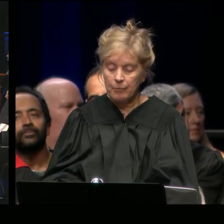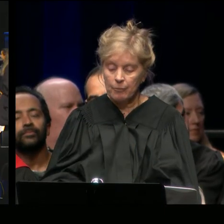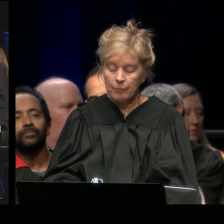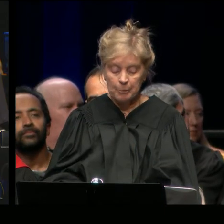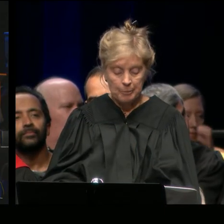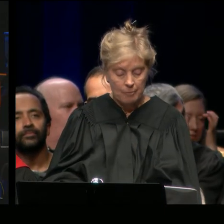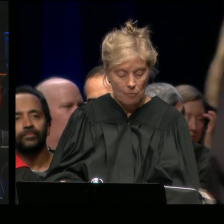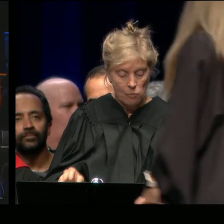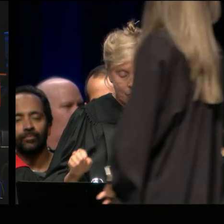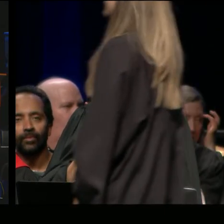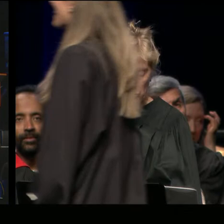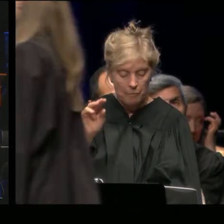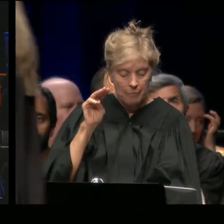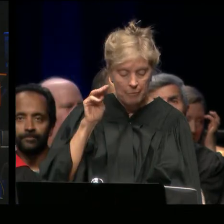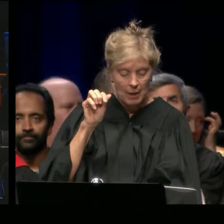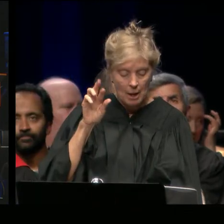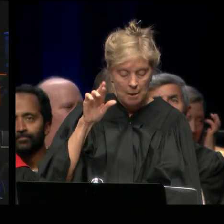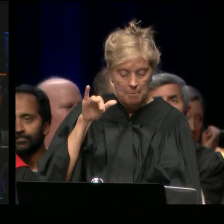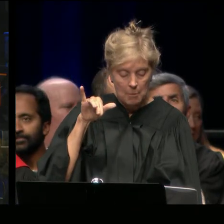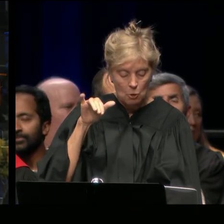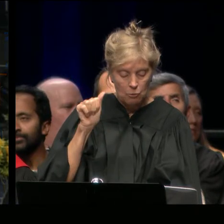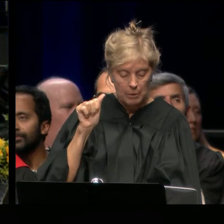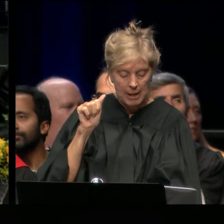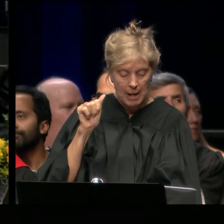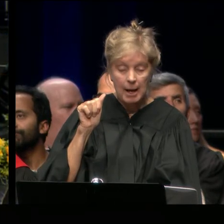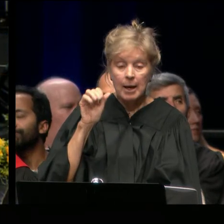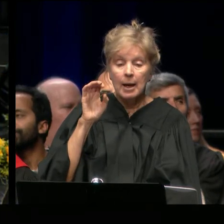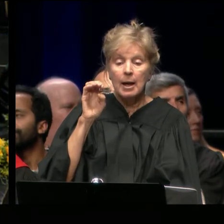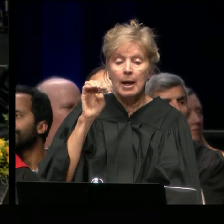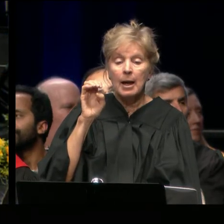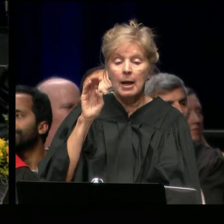Maria Becerra Gomez.